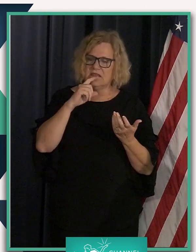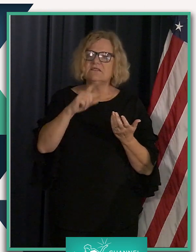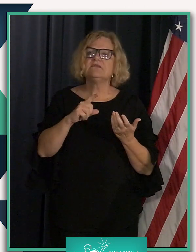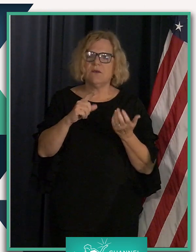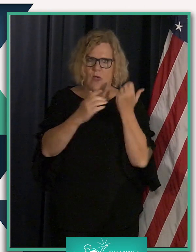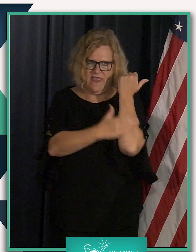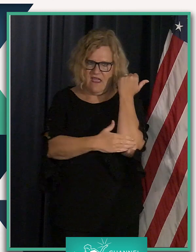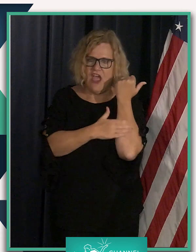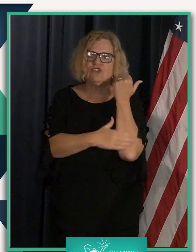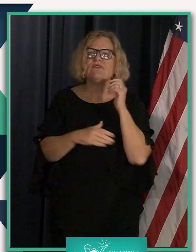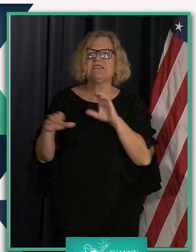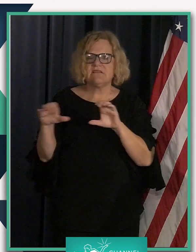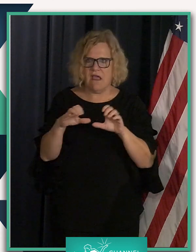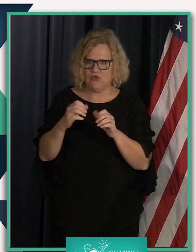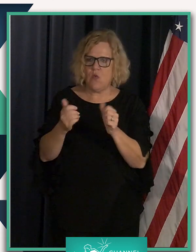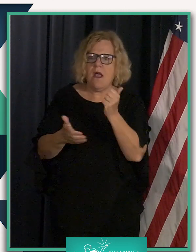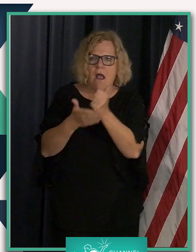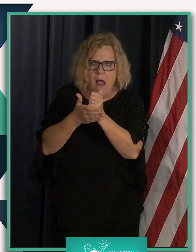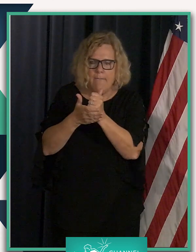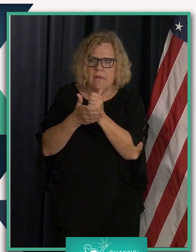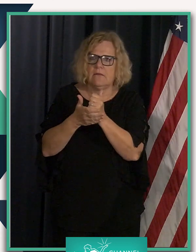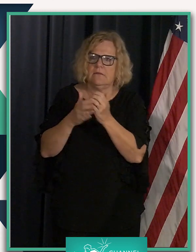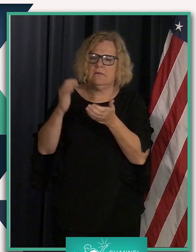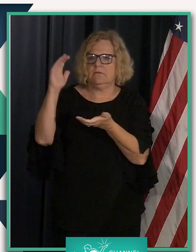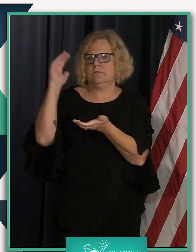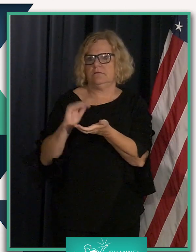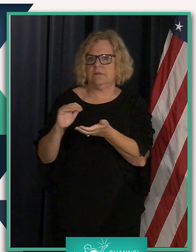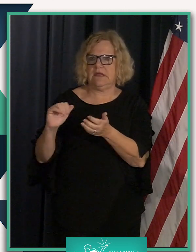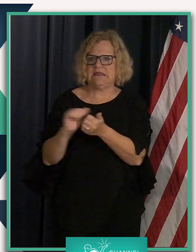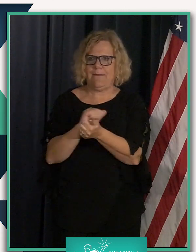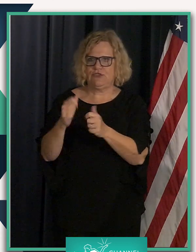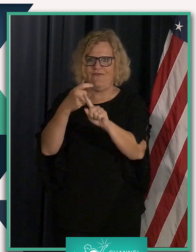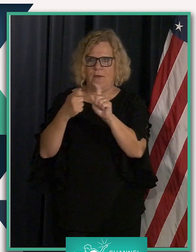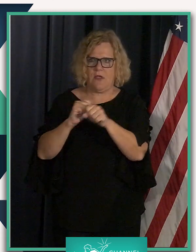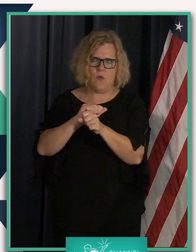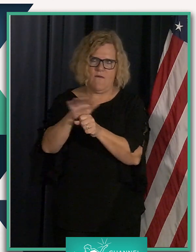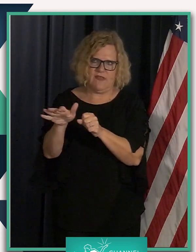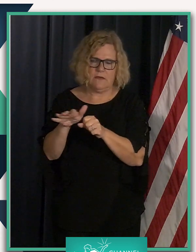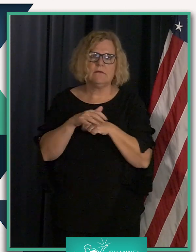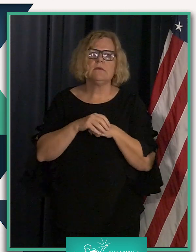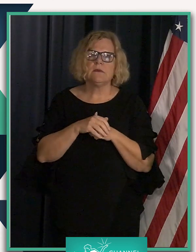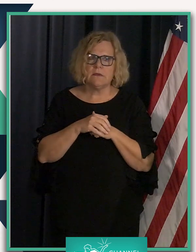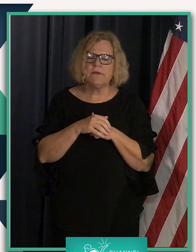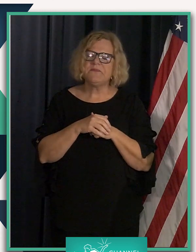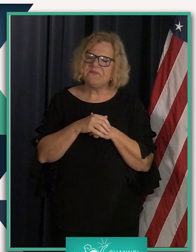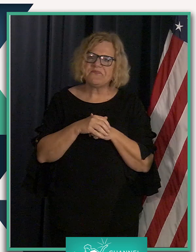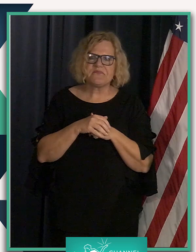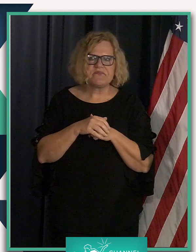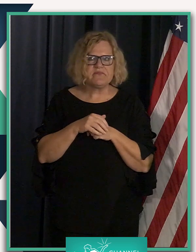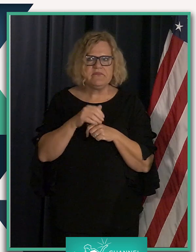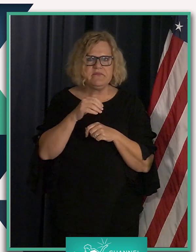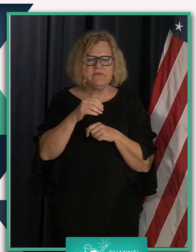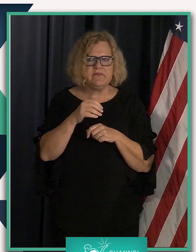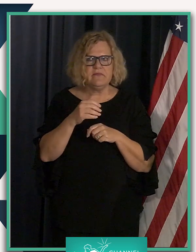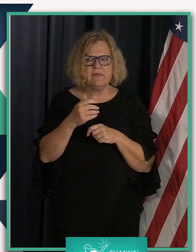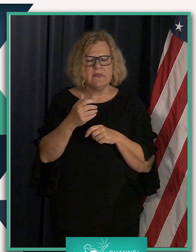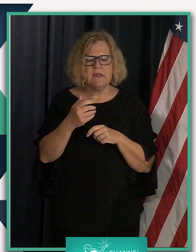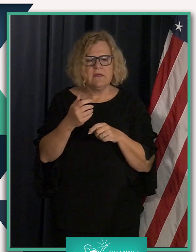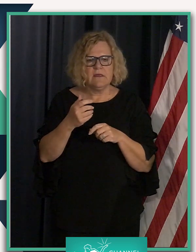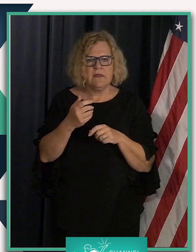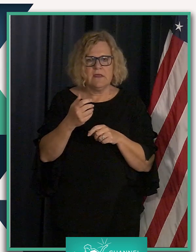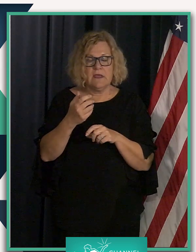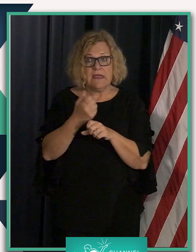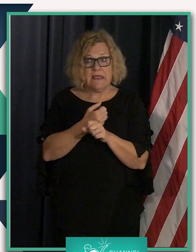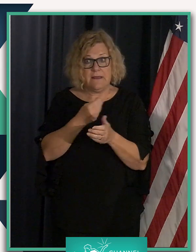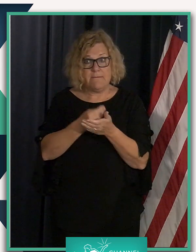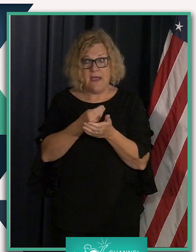the country has done to offset the damage of COVID. And You don't get the money to move out of poverty this